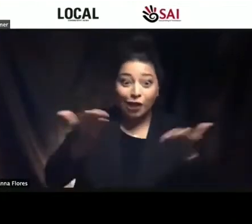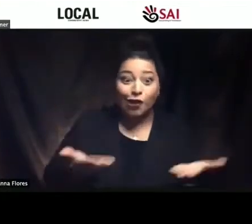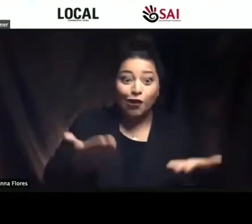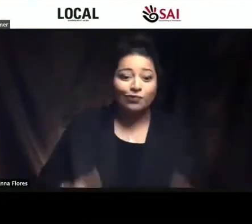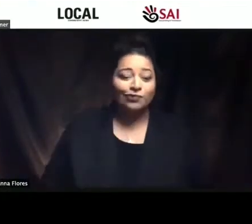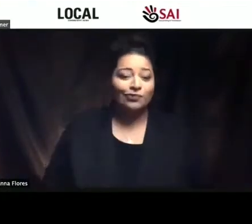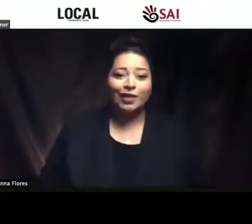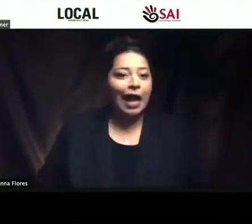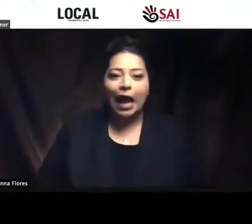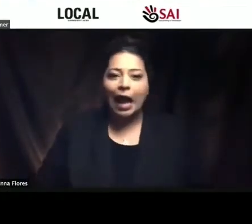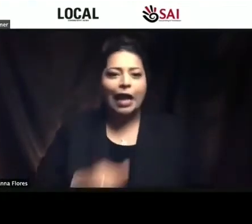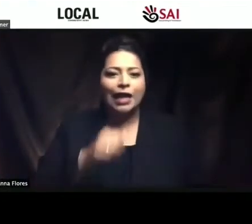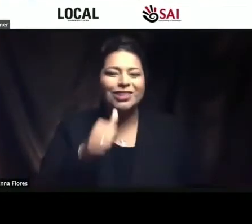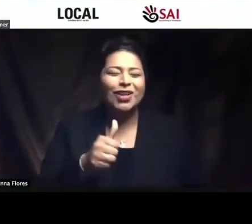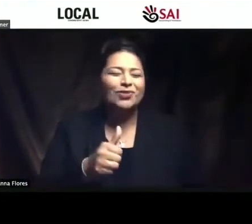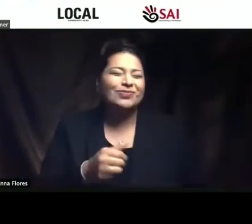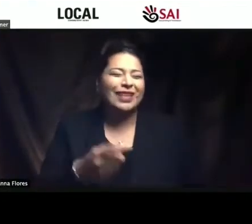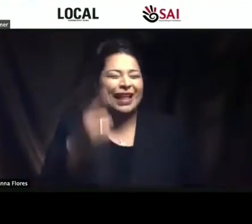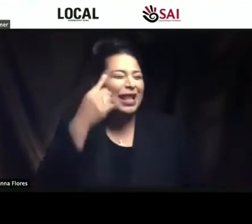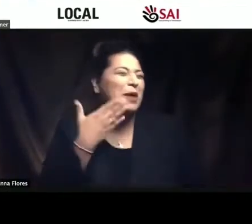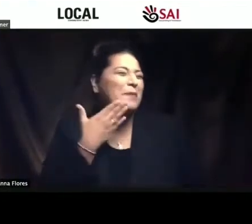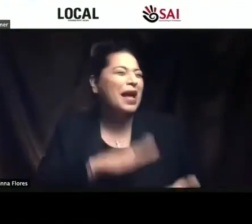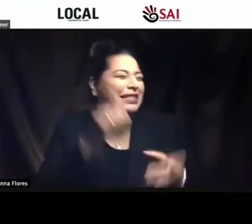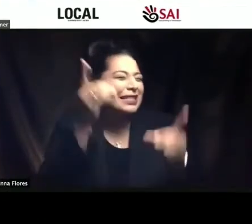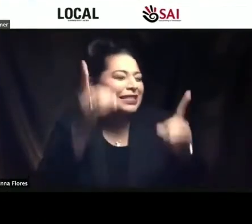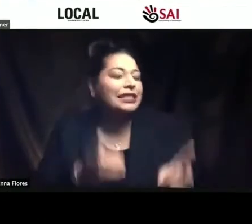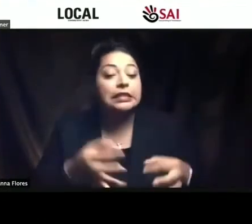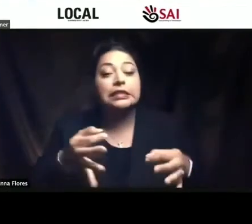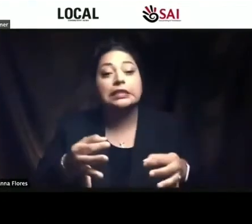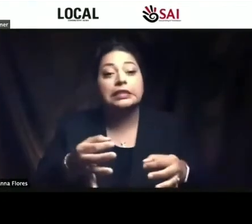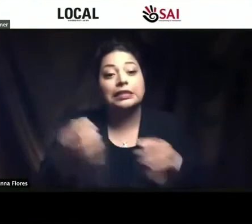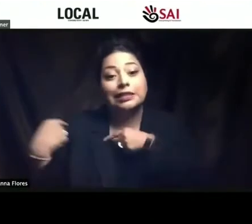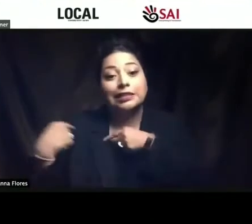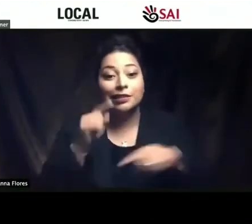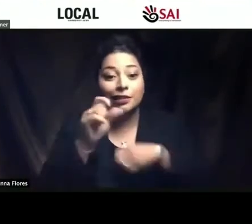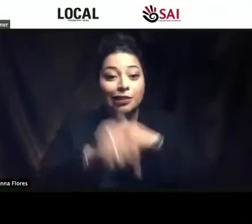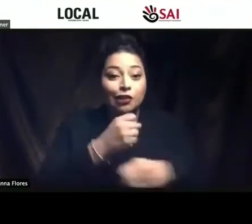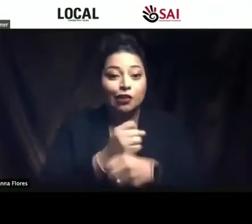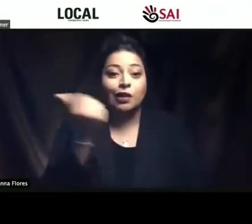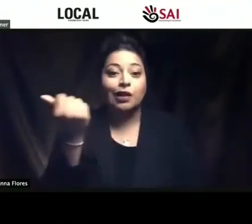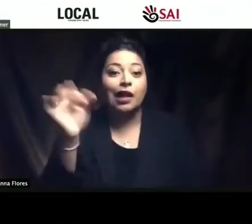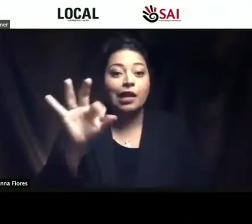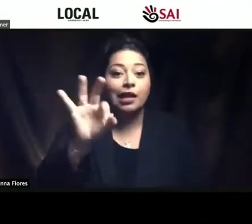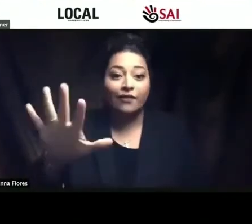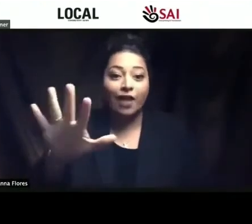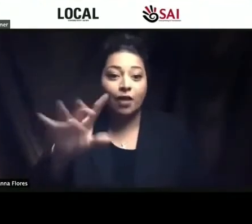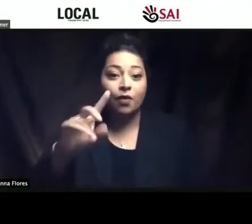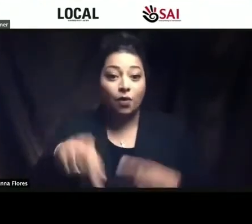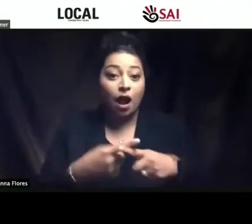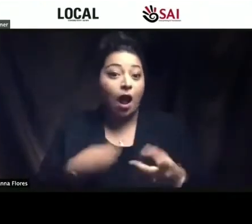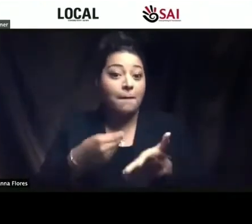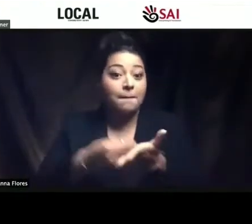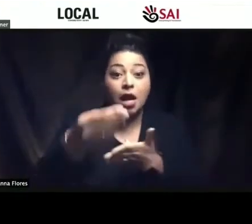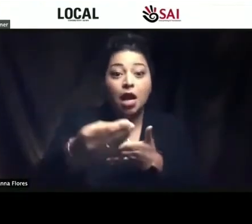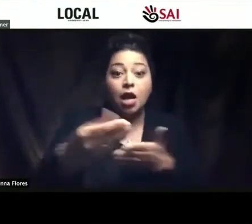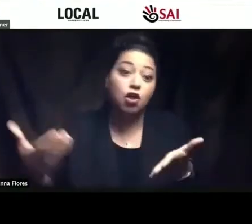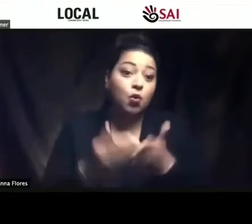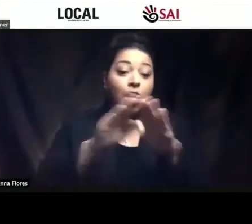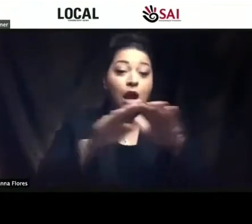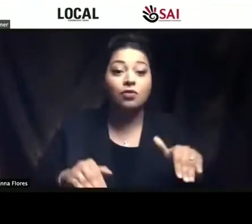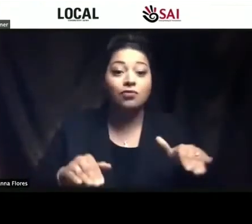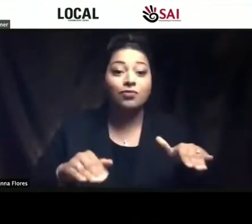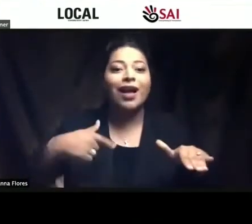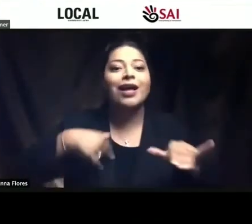no regrets ever since 95. Have I been in this district? Even when I purchased a new home, I stayed